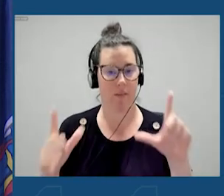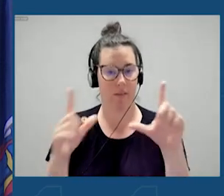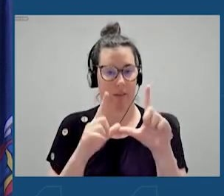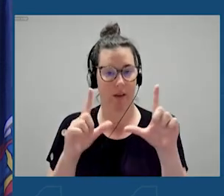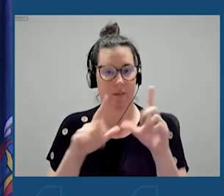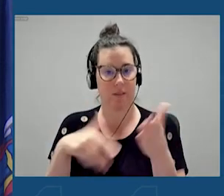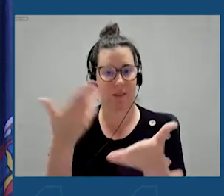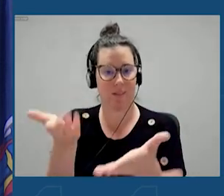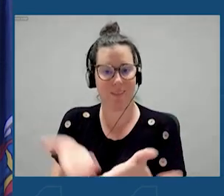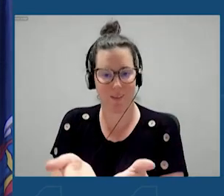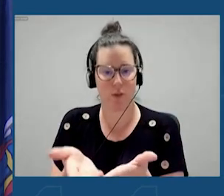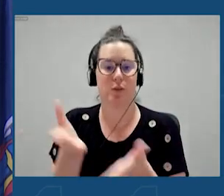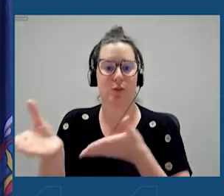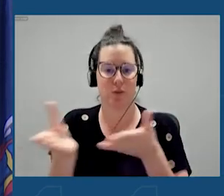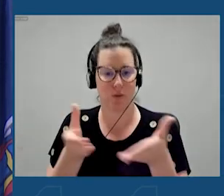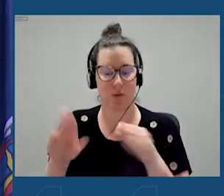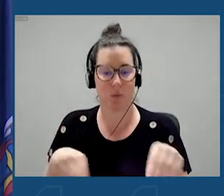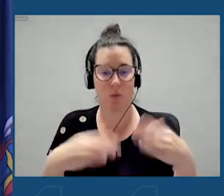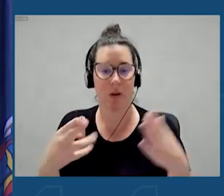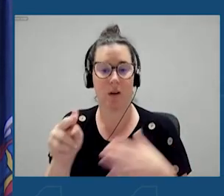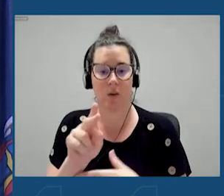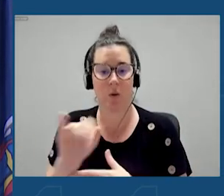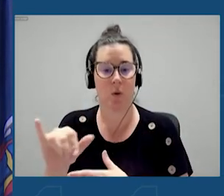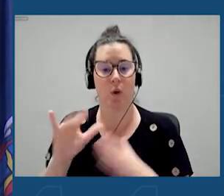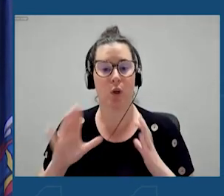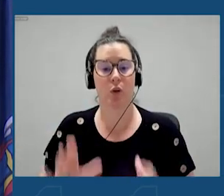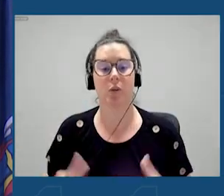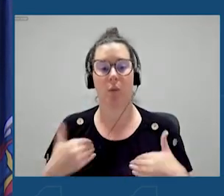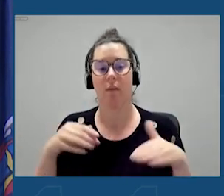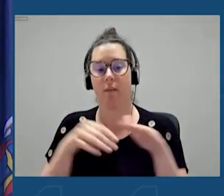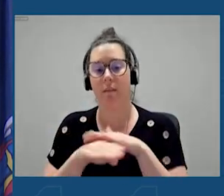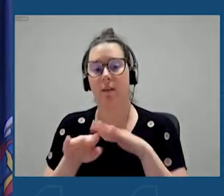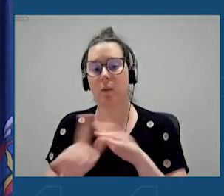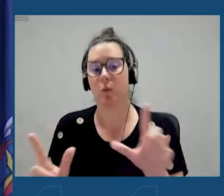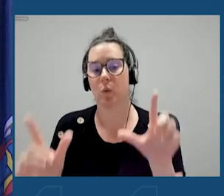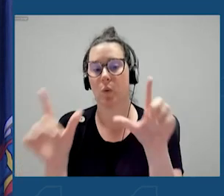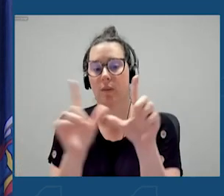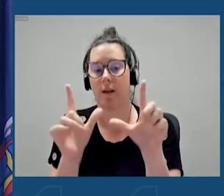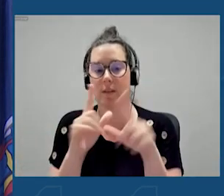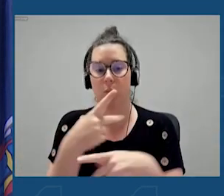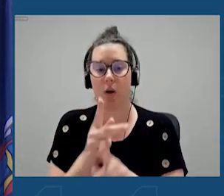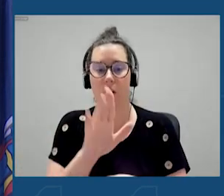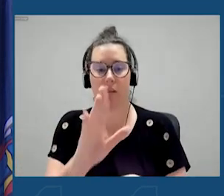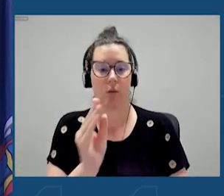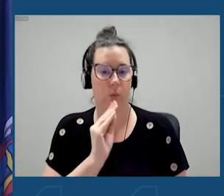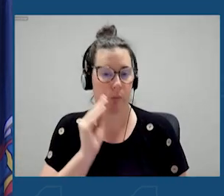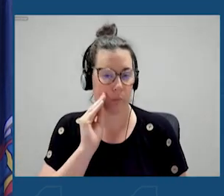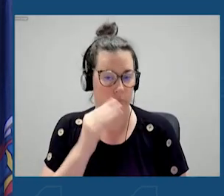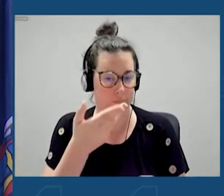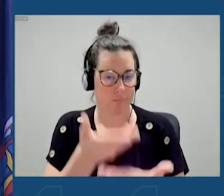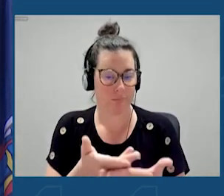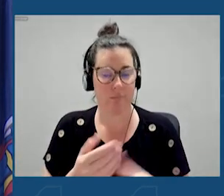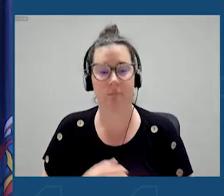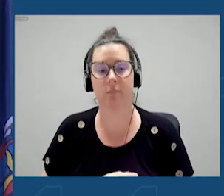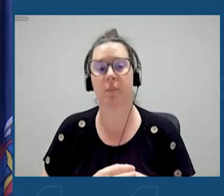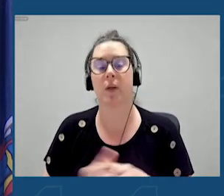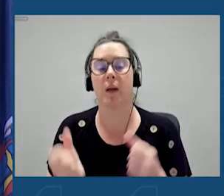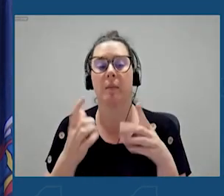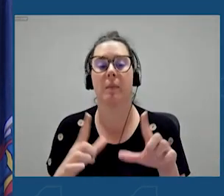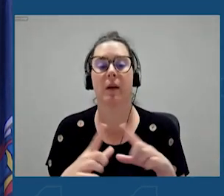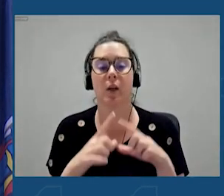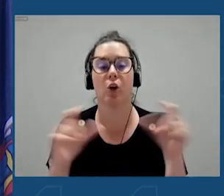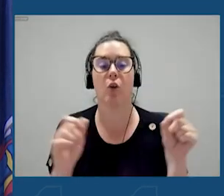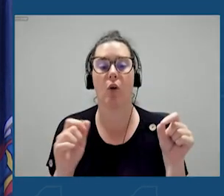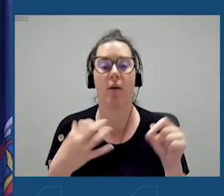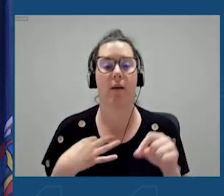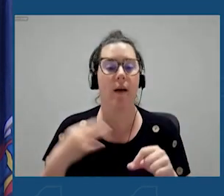services, providing New Yorkers with access to licensed products at their doorstep. As many card applicants and licensees, including